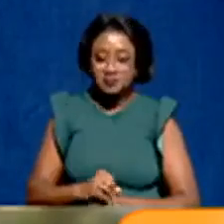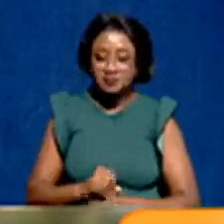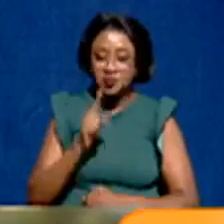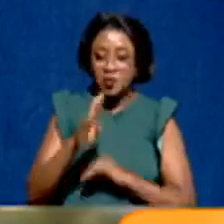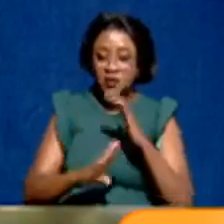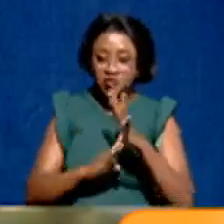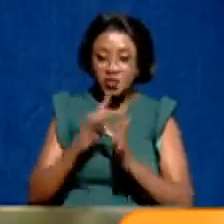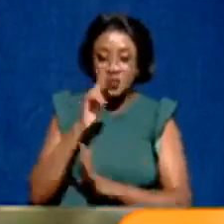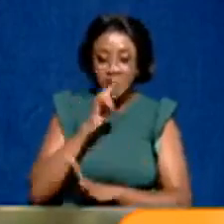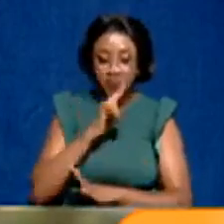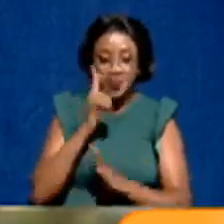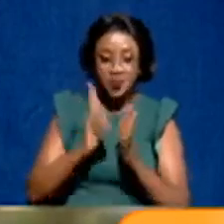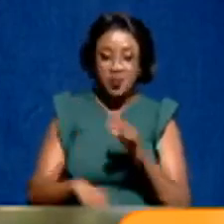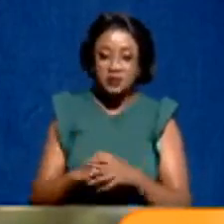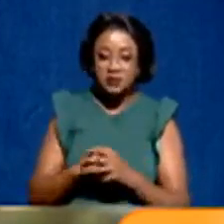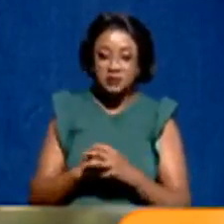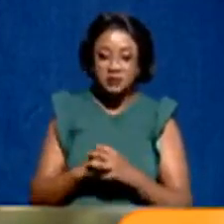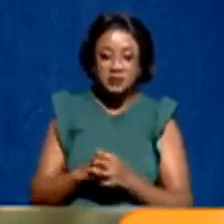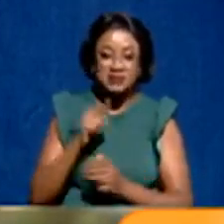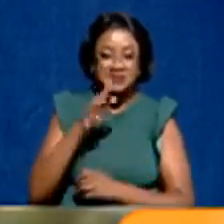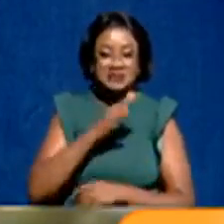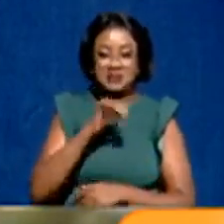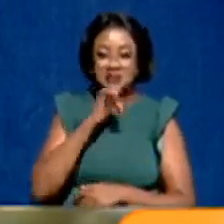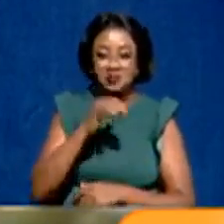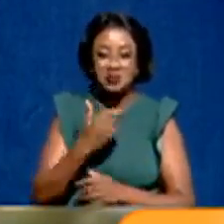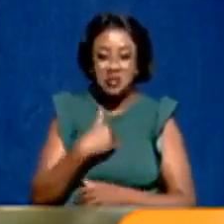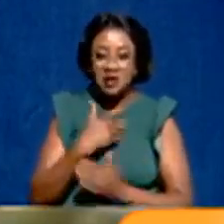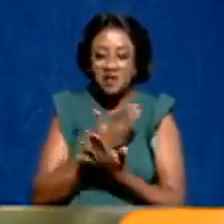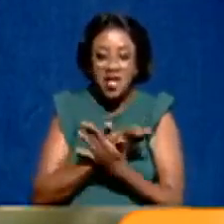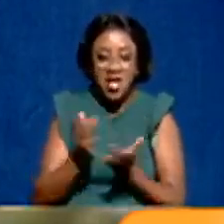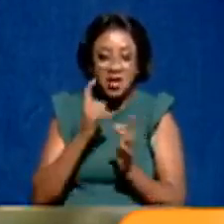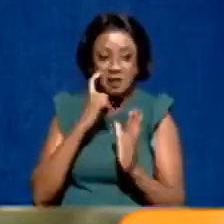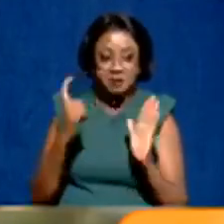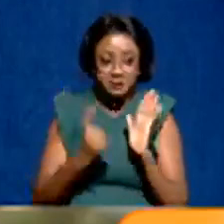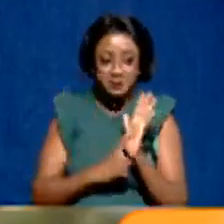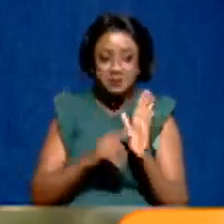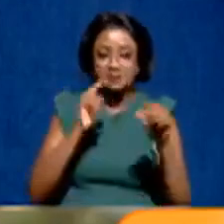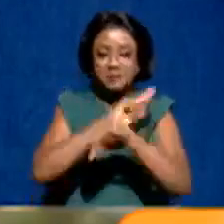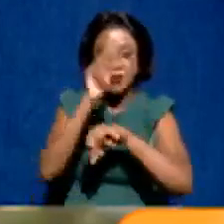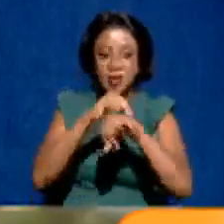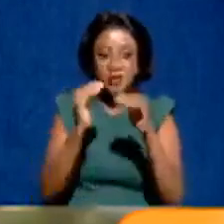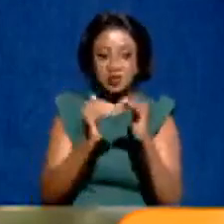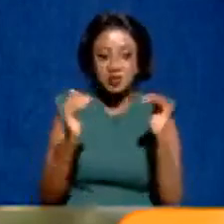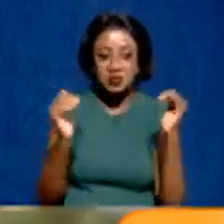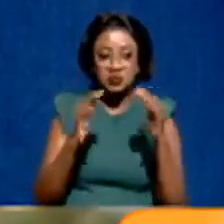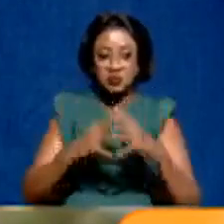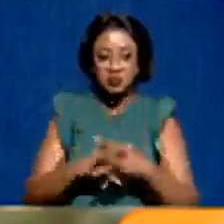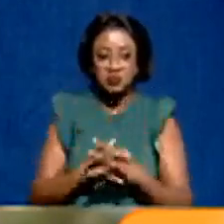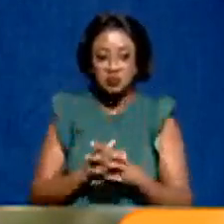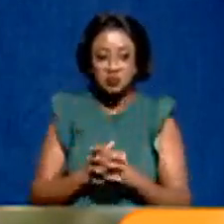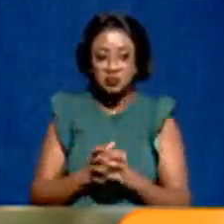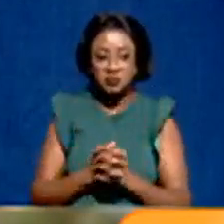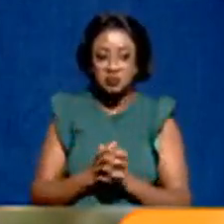that it has not had any recognition nationally. At least now the communities